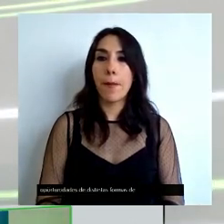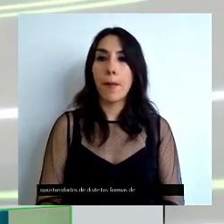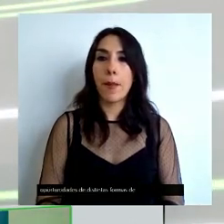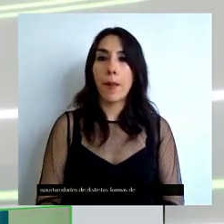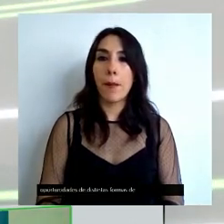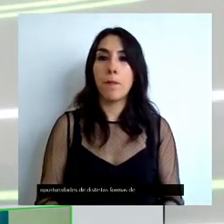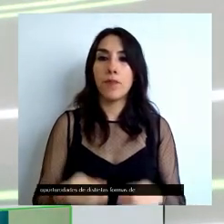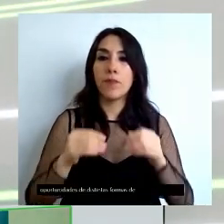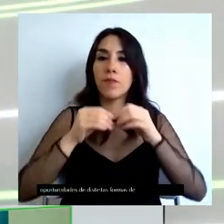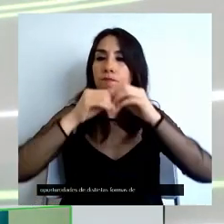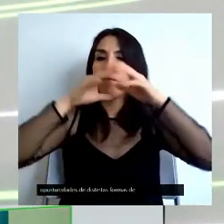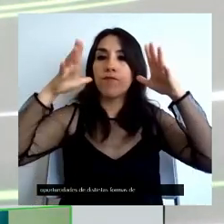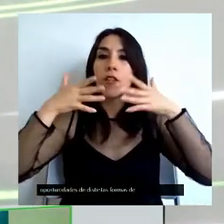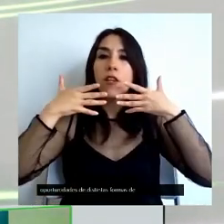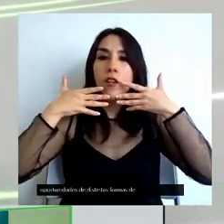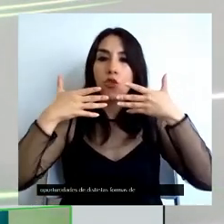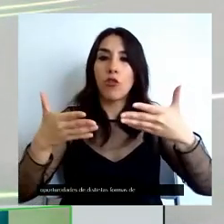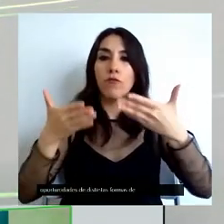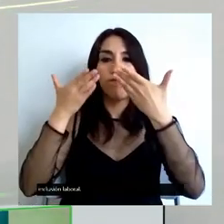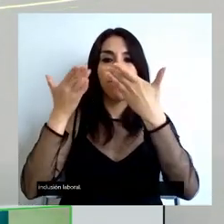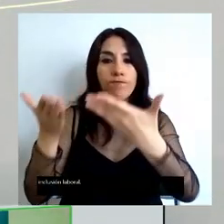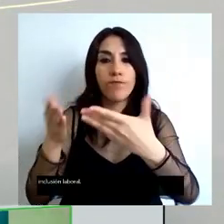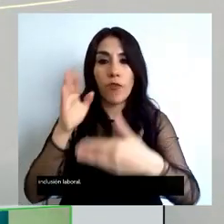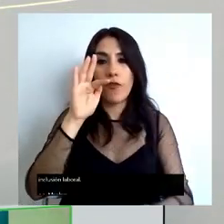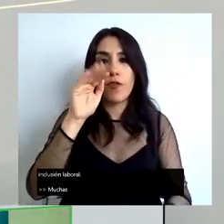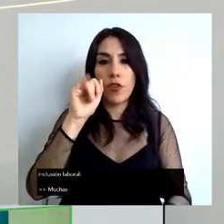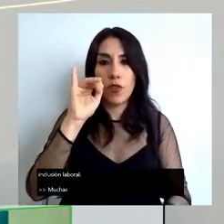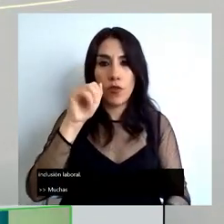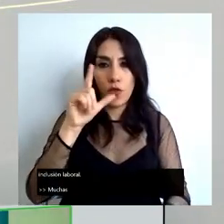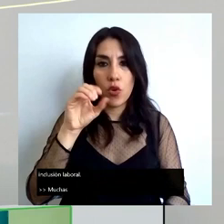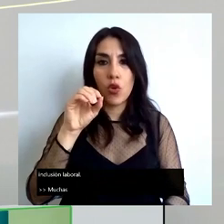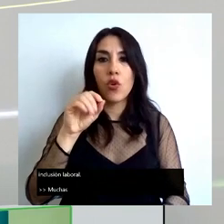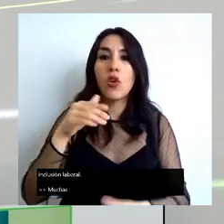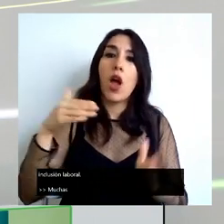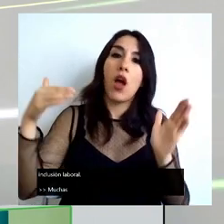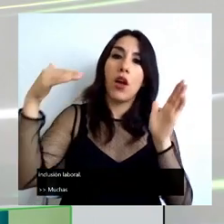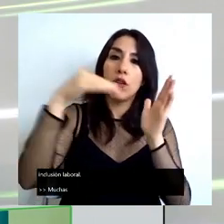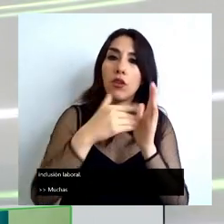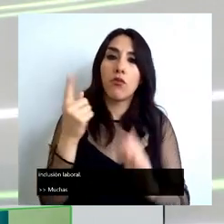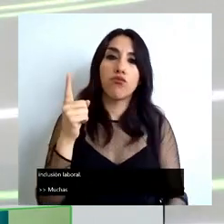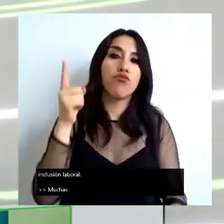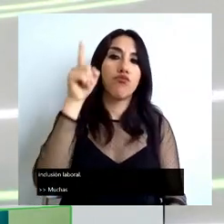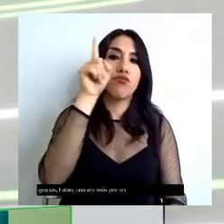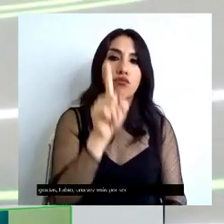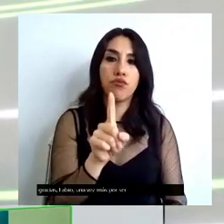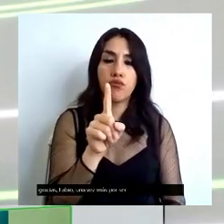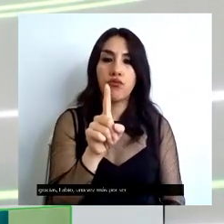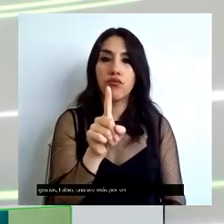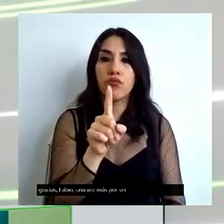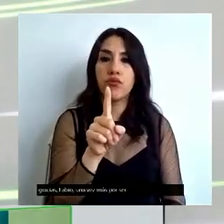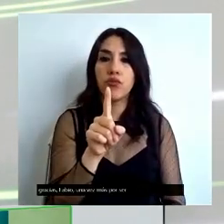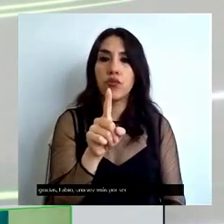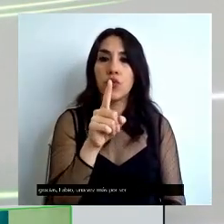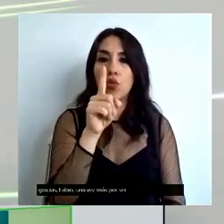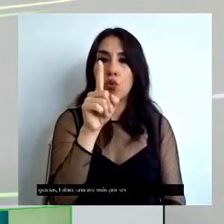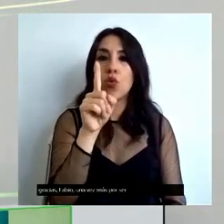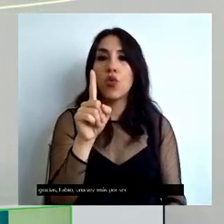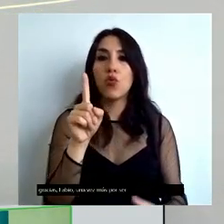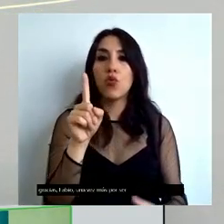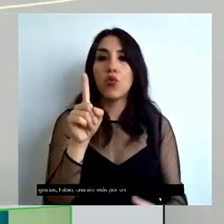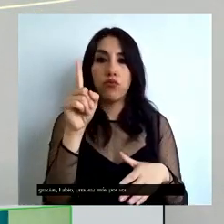Thank you very much, Fabio, once again, for being part of our Zero Project Conference for Latin America and